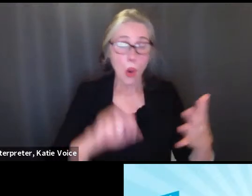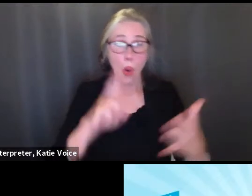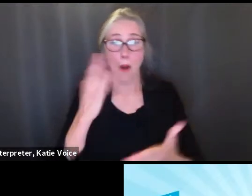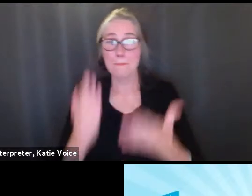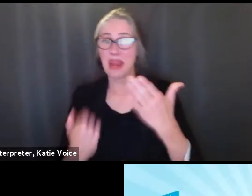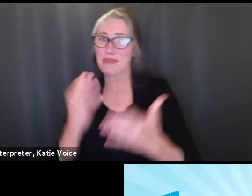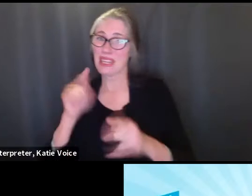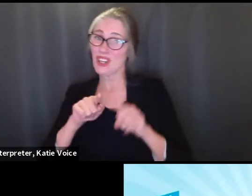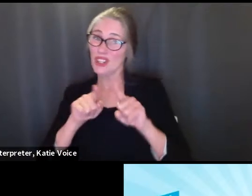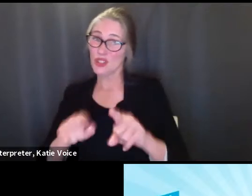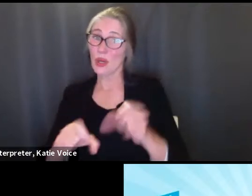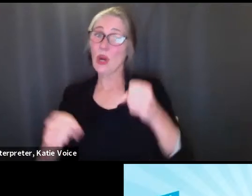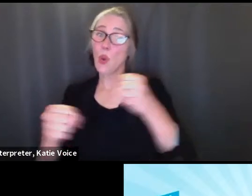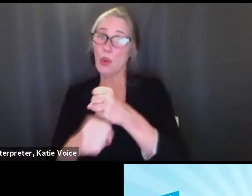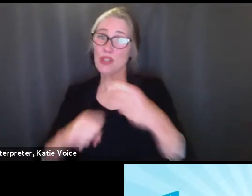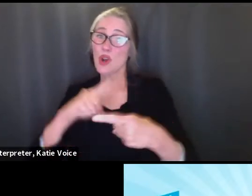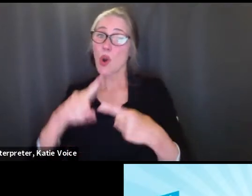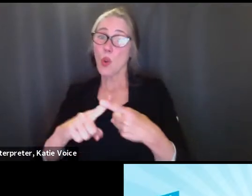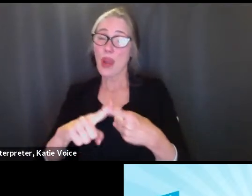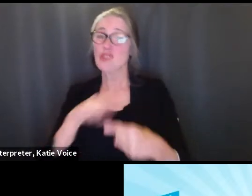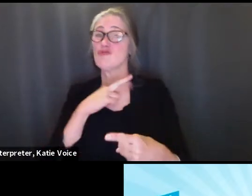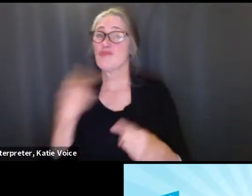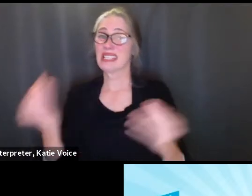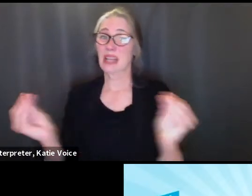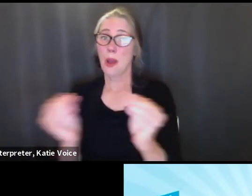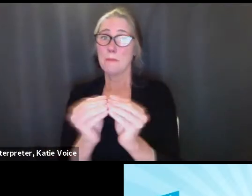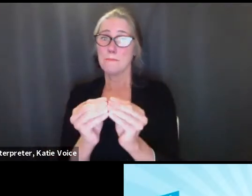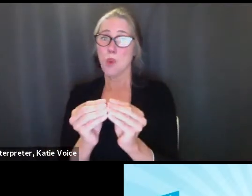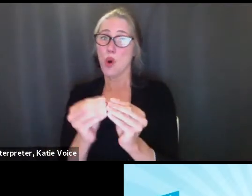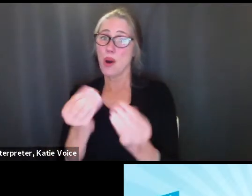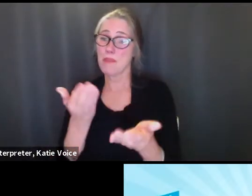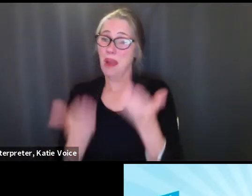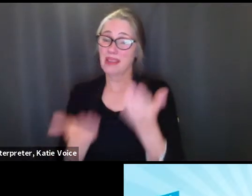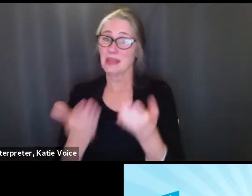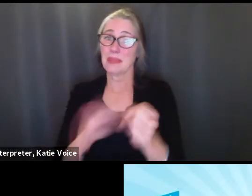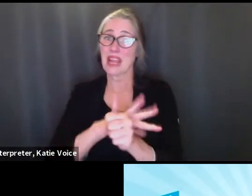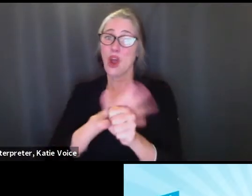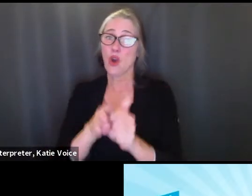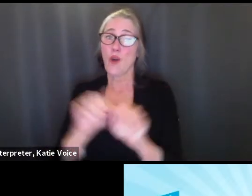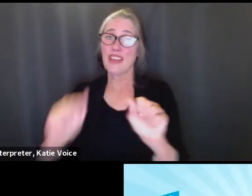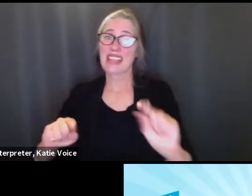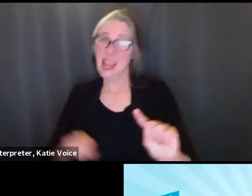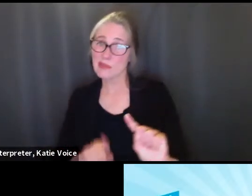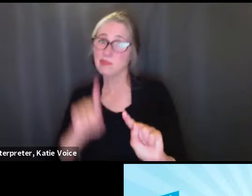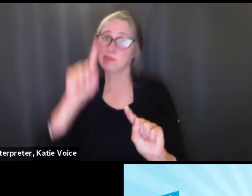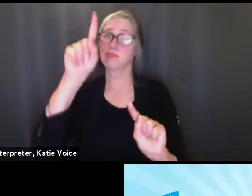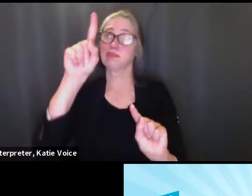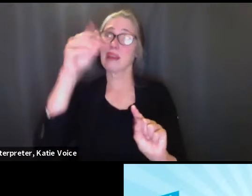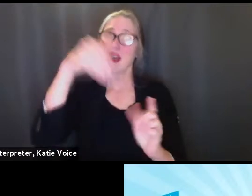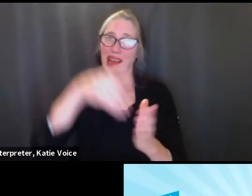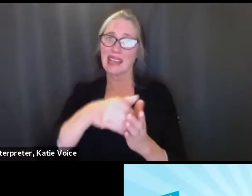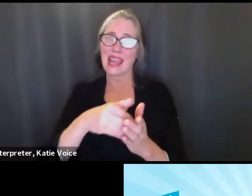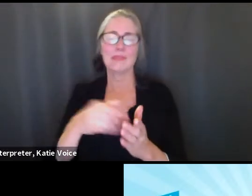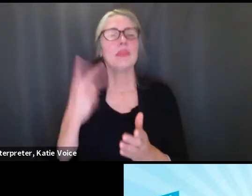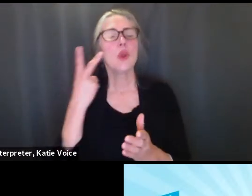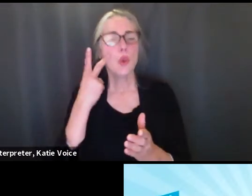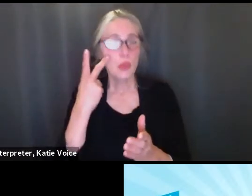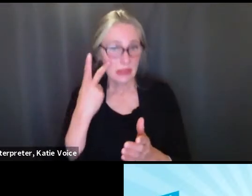wave is higher. So we will keep you, board, and the public updated on all of those